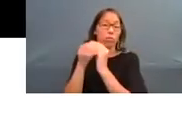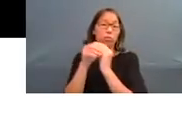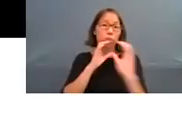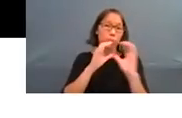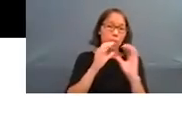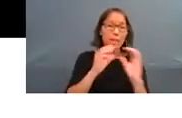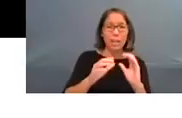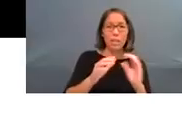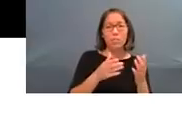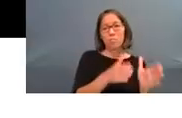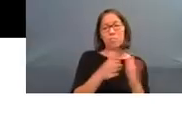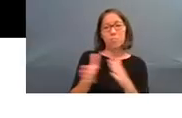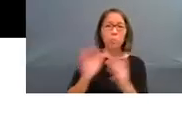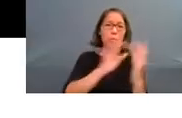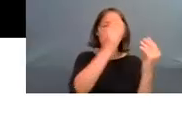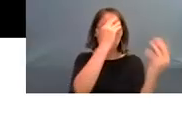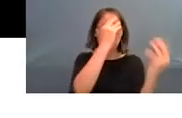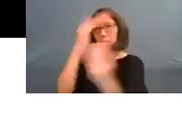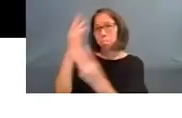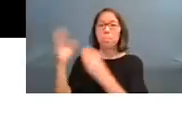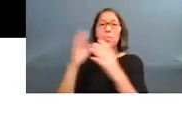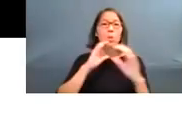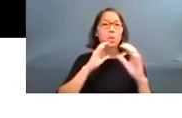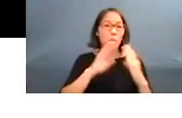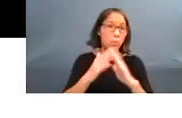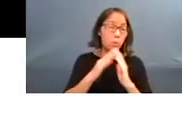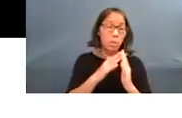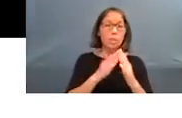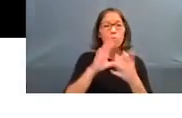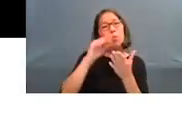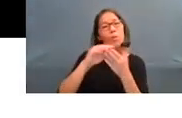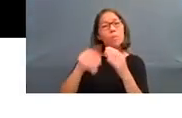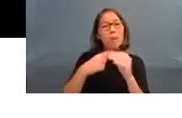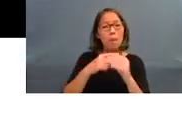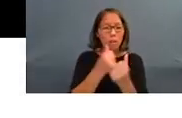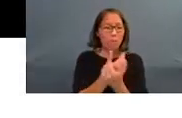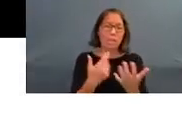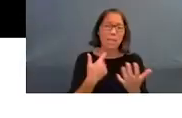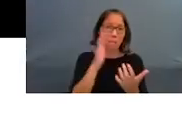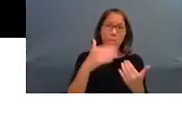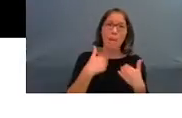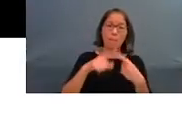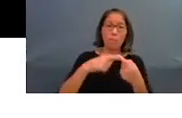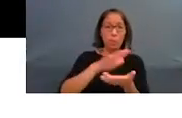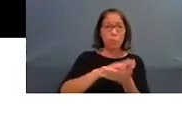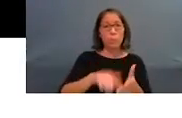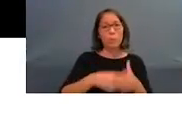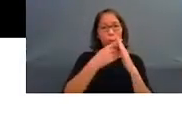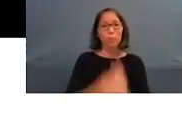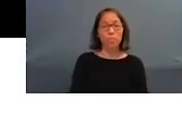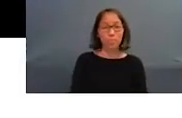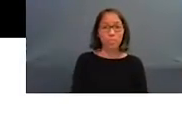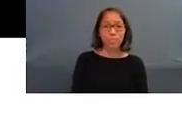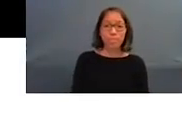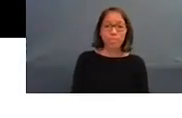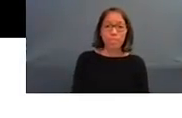community to start learning about all the different features that we are going to have when Schoology is up and running. And in the